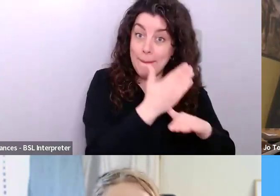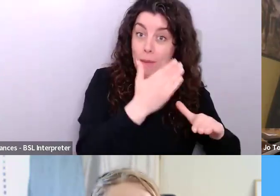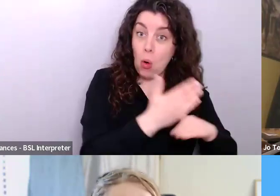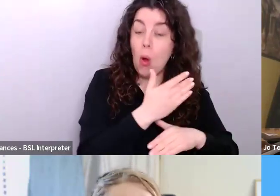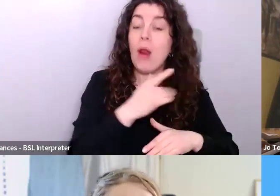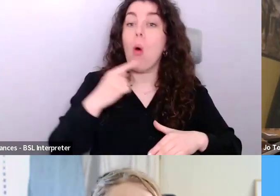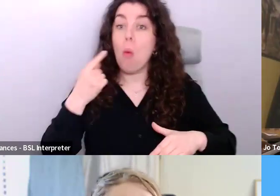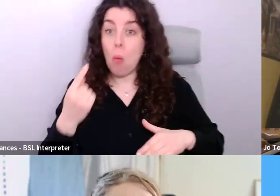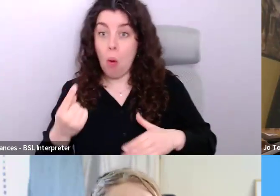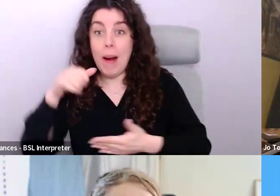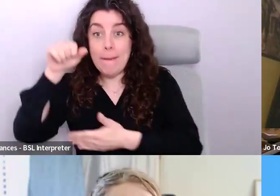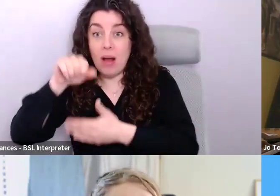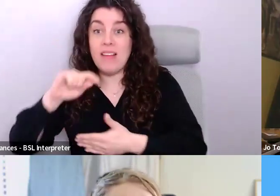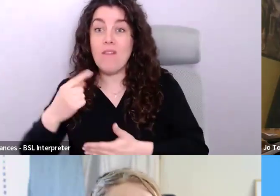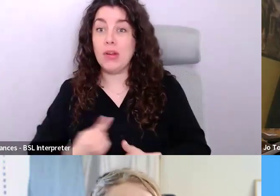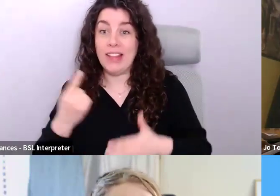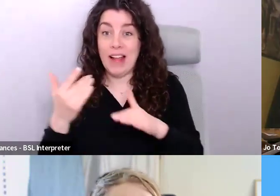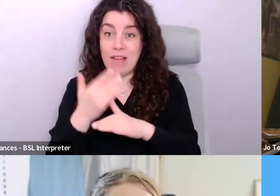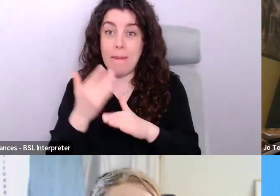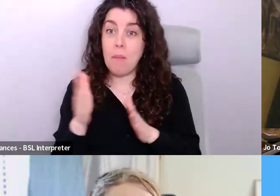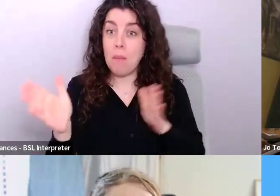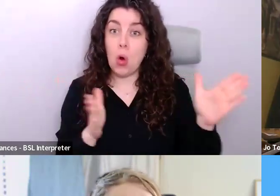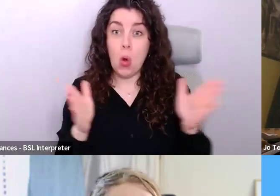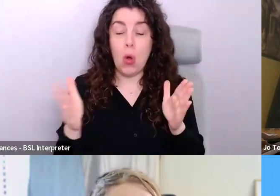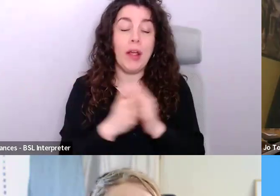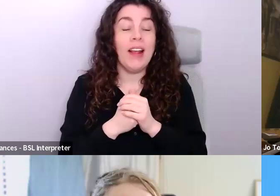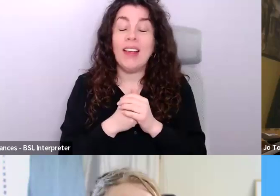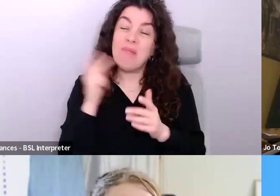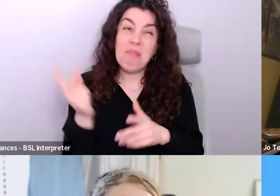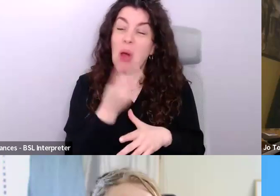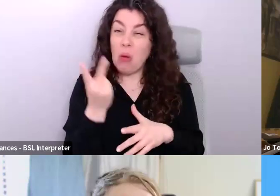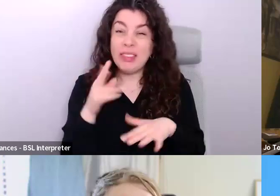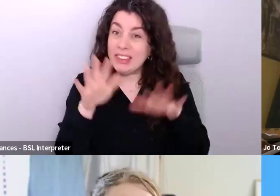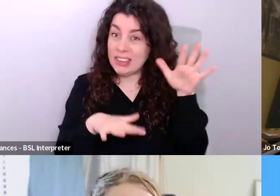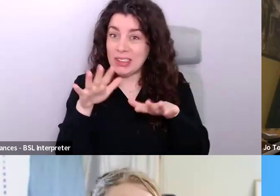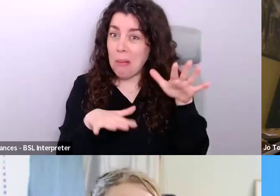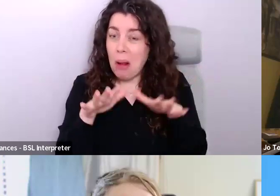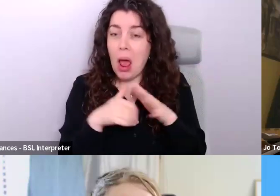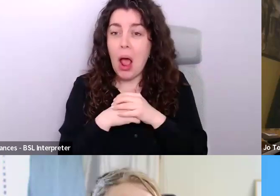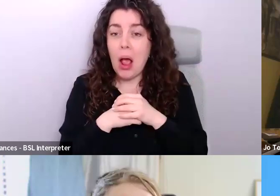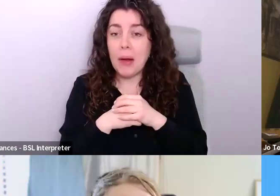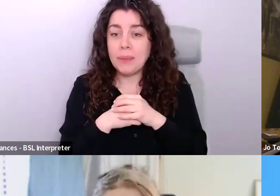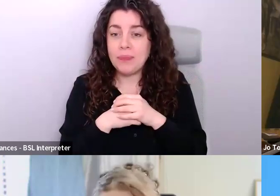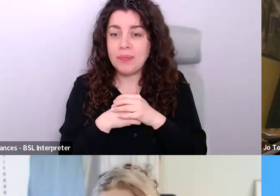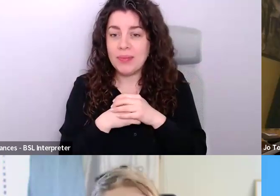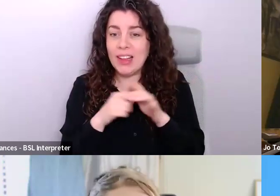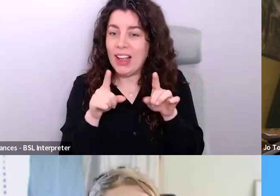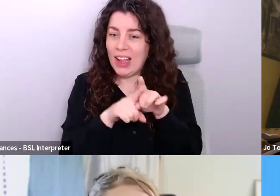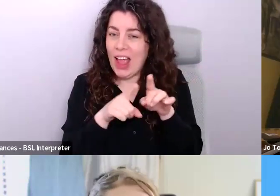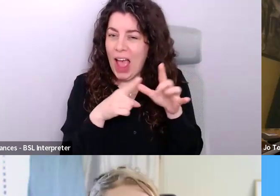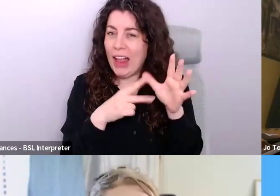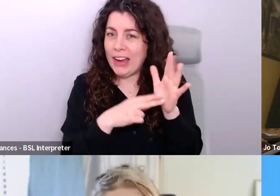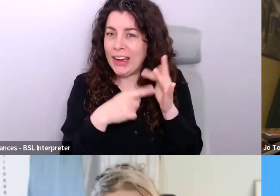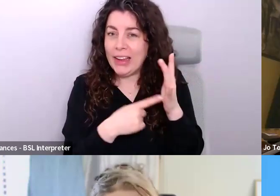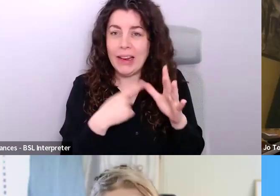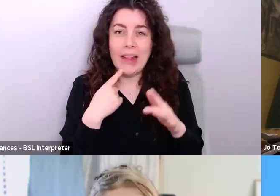employment, which both work fairly similarly. I think Anita has already explained like the